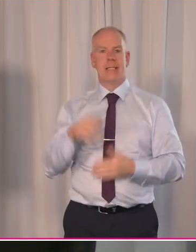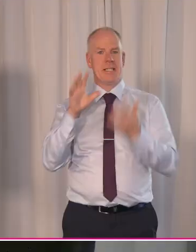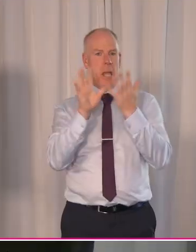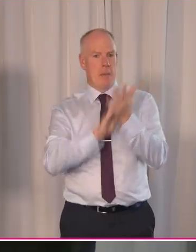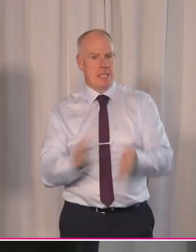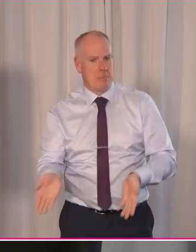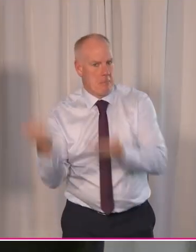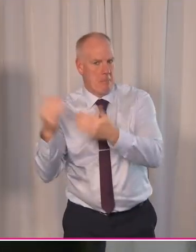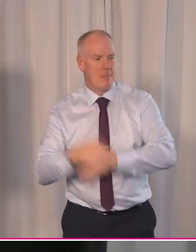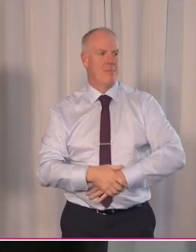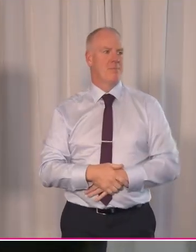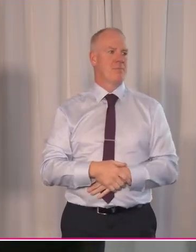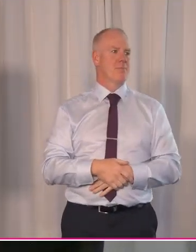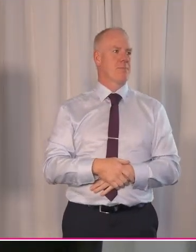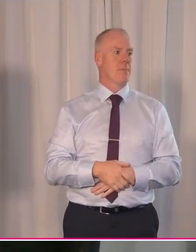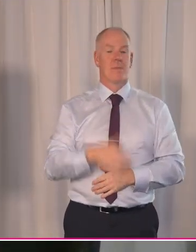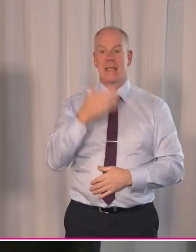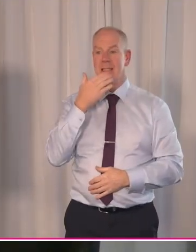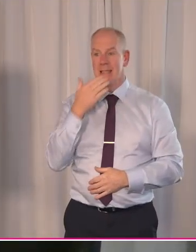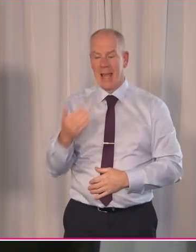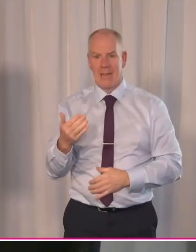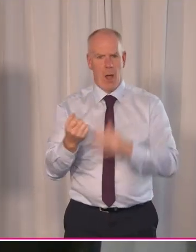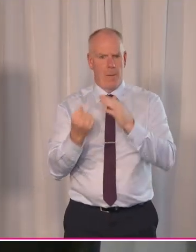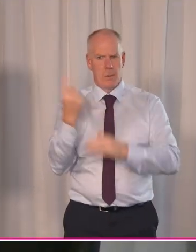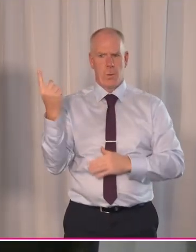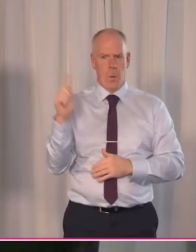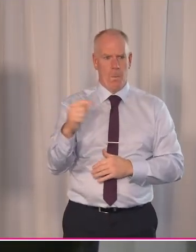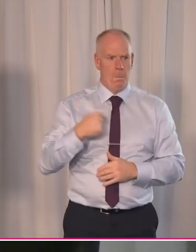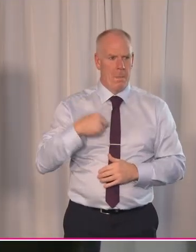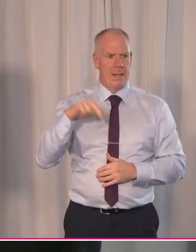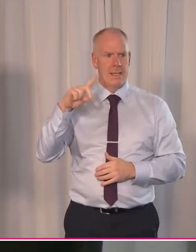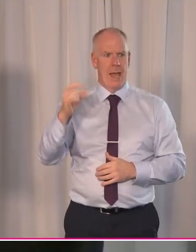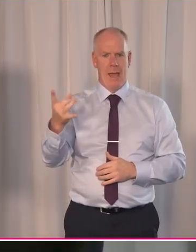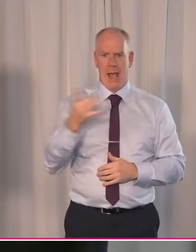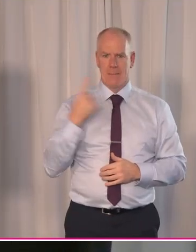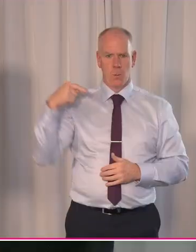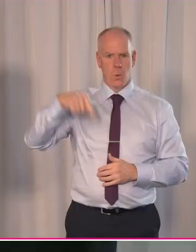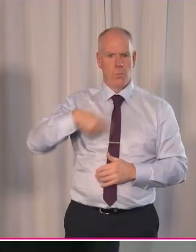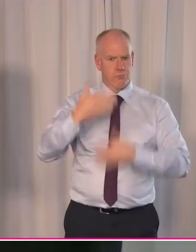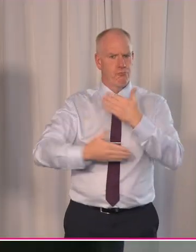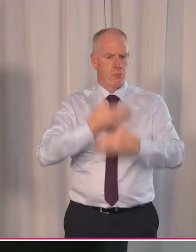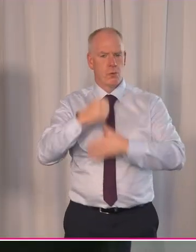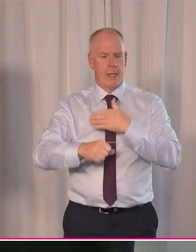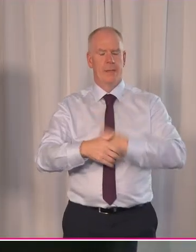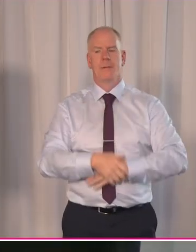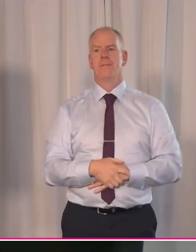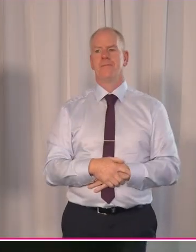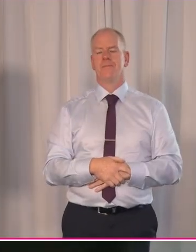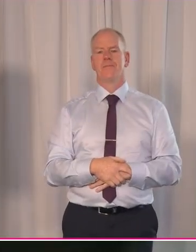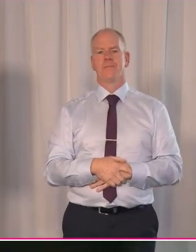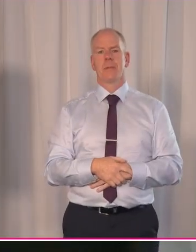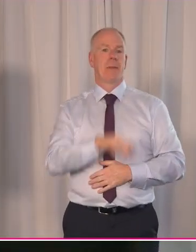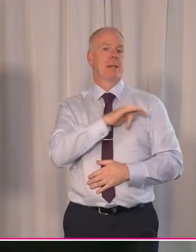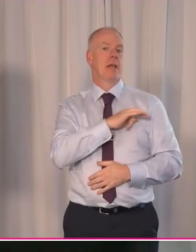Okay, perfect. Yeah. So thank you for the opportunity. Thank you to the NDA for the opportunity to be here today. I've